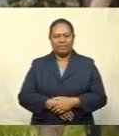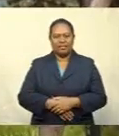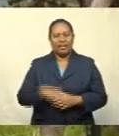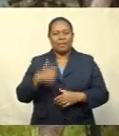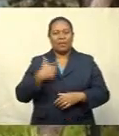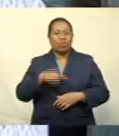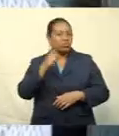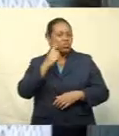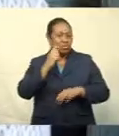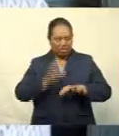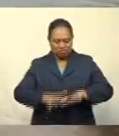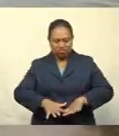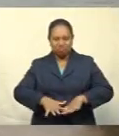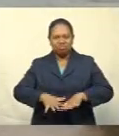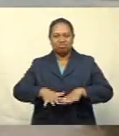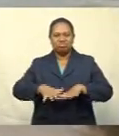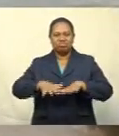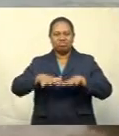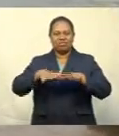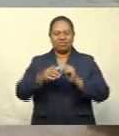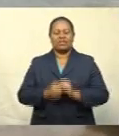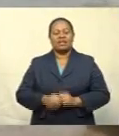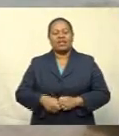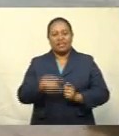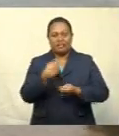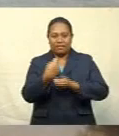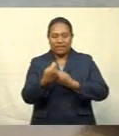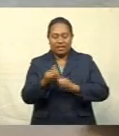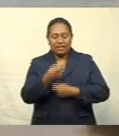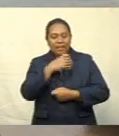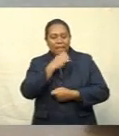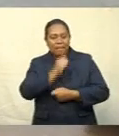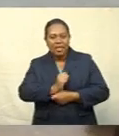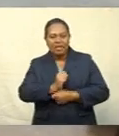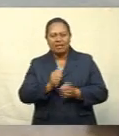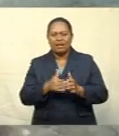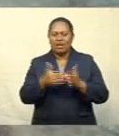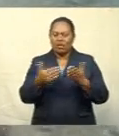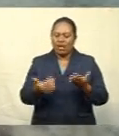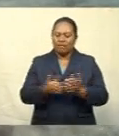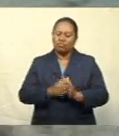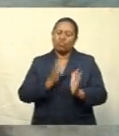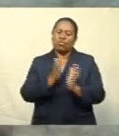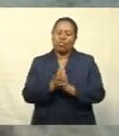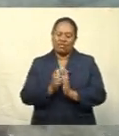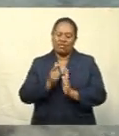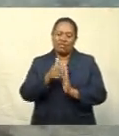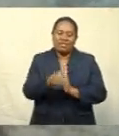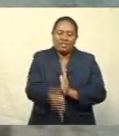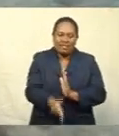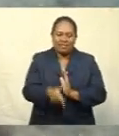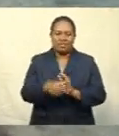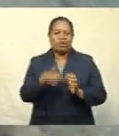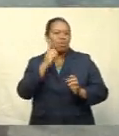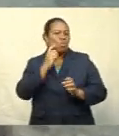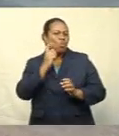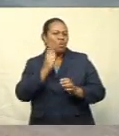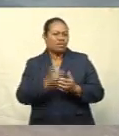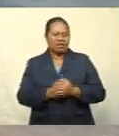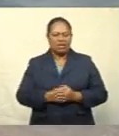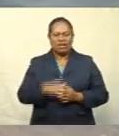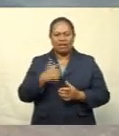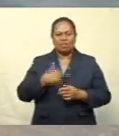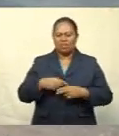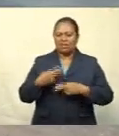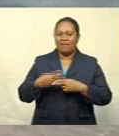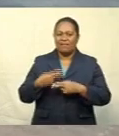is really coming up. Fisherman Sevenava Tavingi says they have to go further into deep waters in search of a good catch as produce from farms is